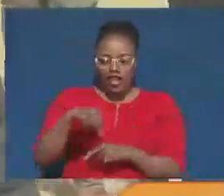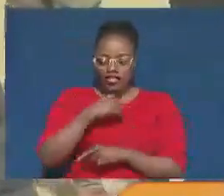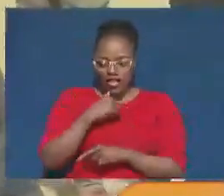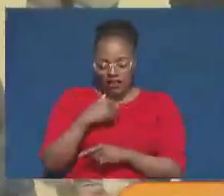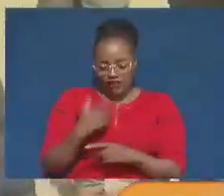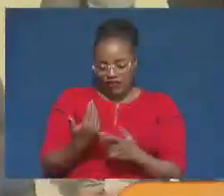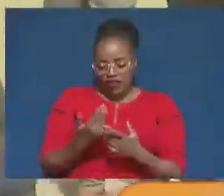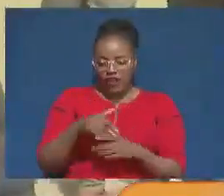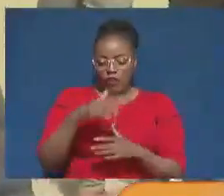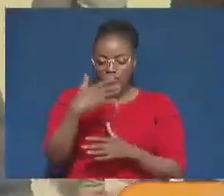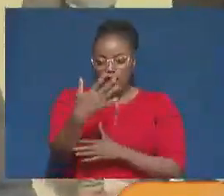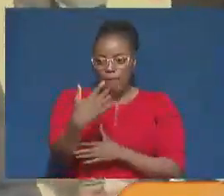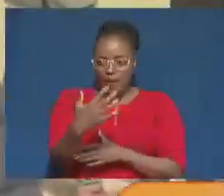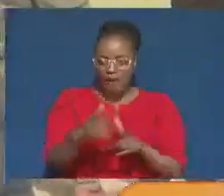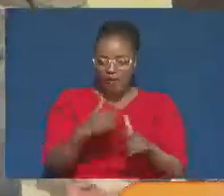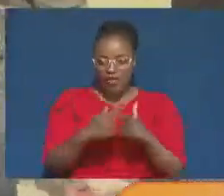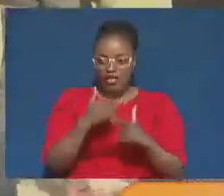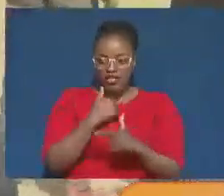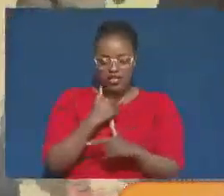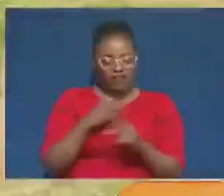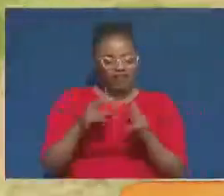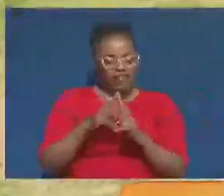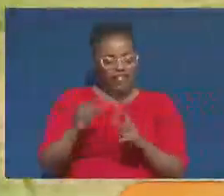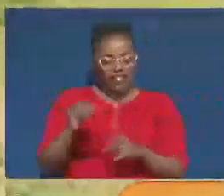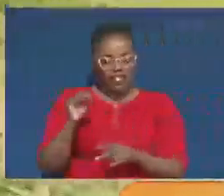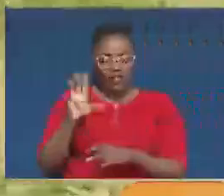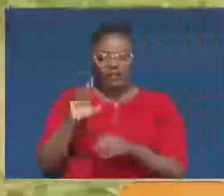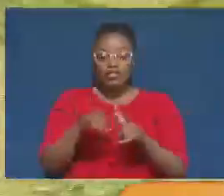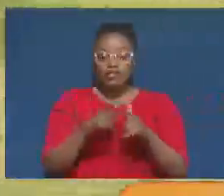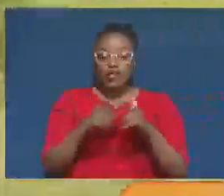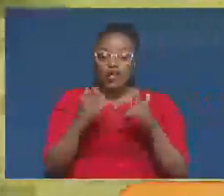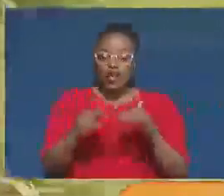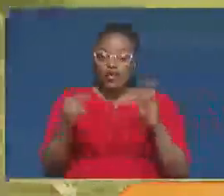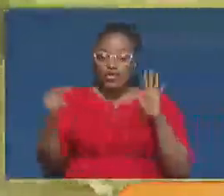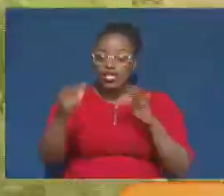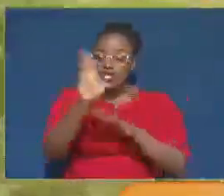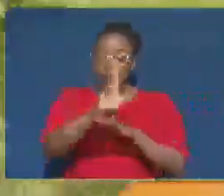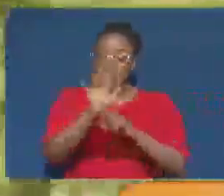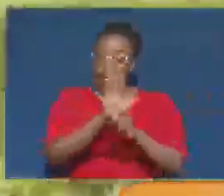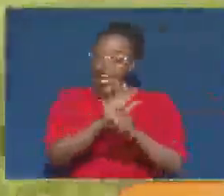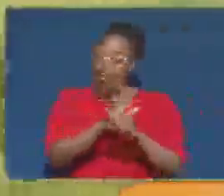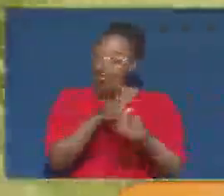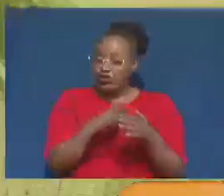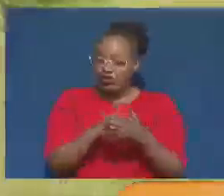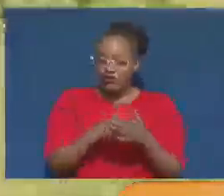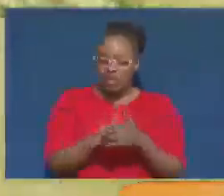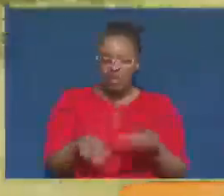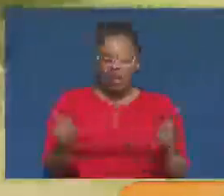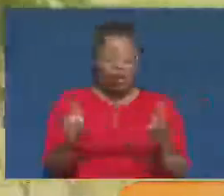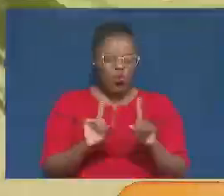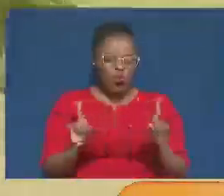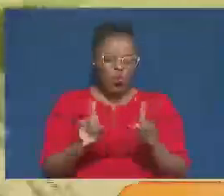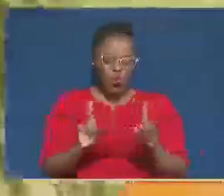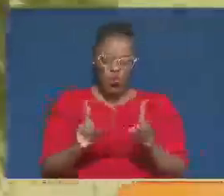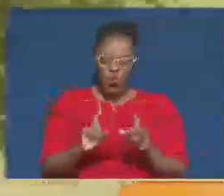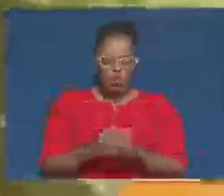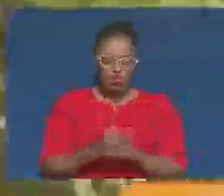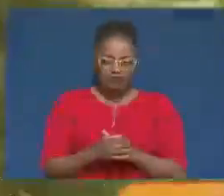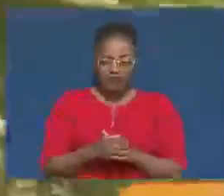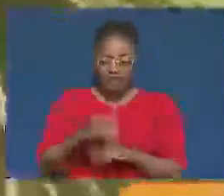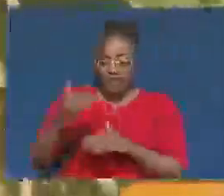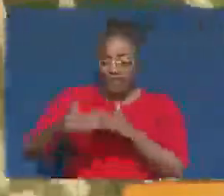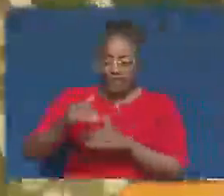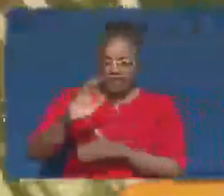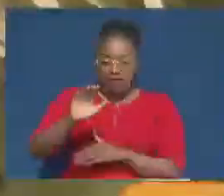na makatasi, iko na bei ghali sana. Sasa hii haitumii pesa nyingi. Her neighbor